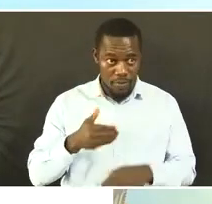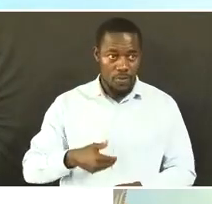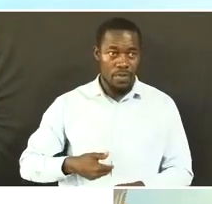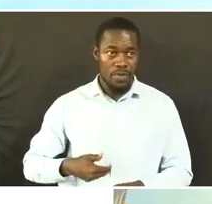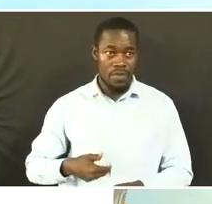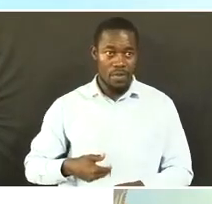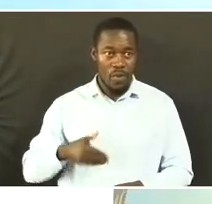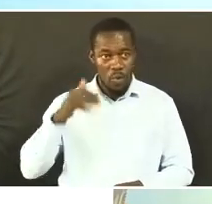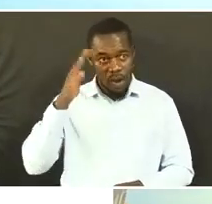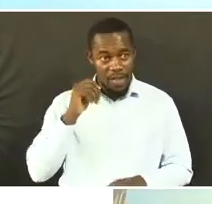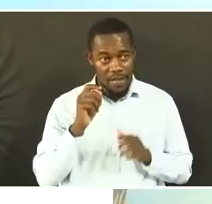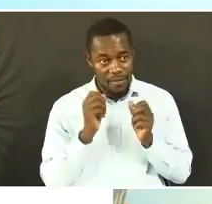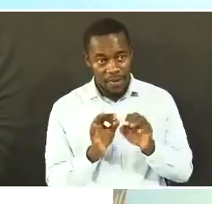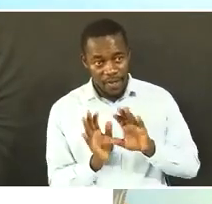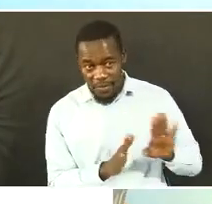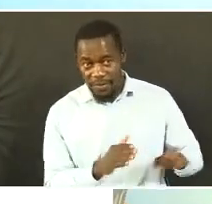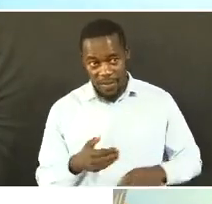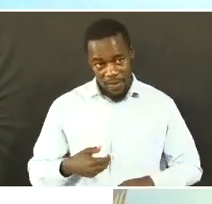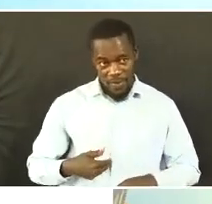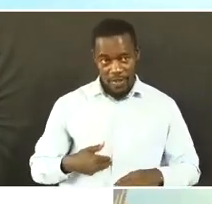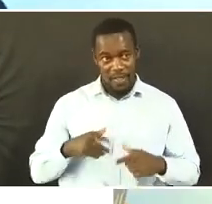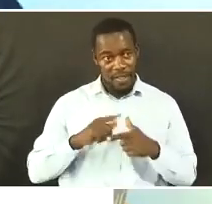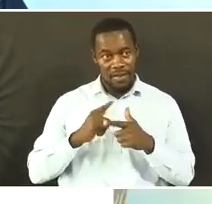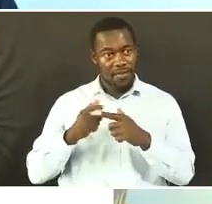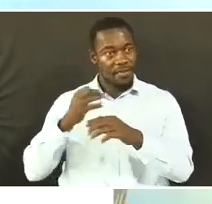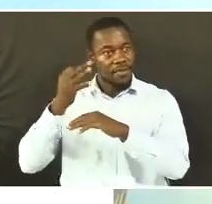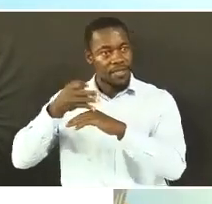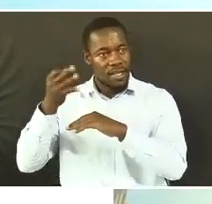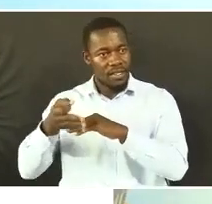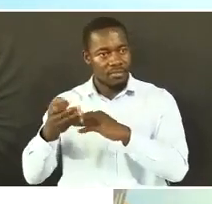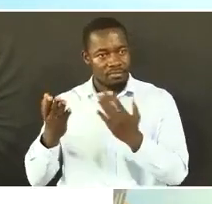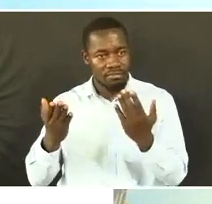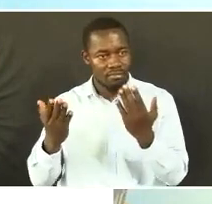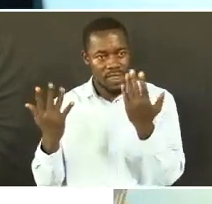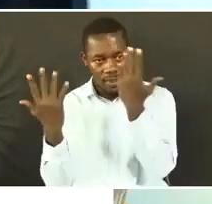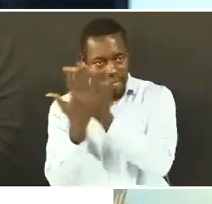be losing it in the African context. And if you look at it curiously,